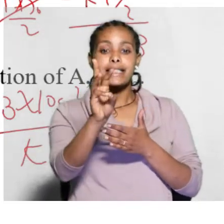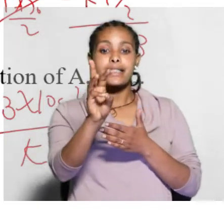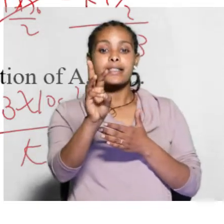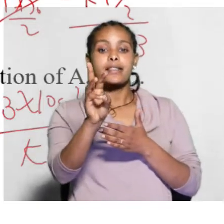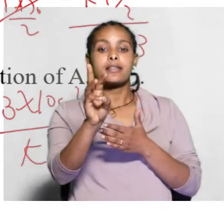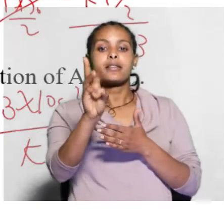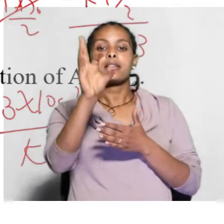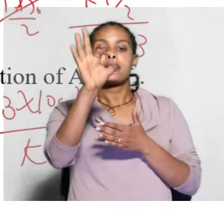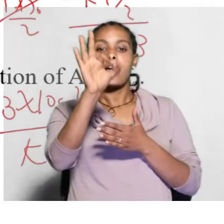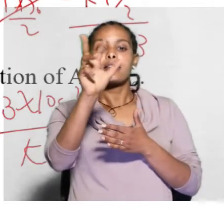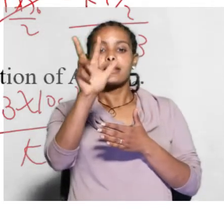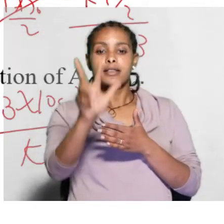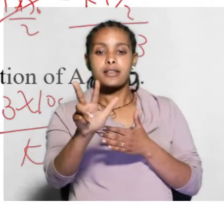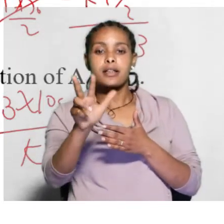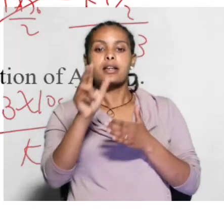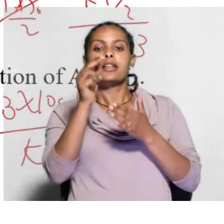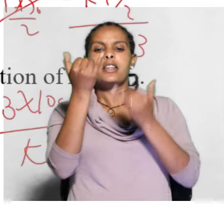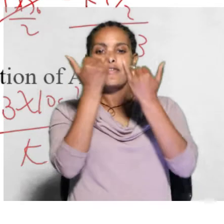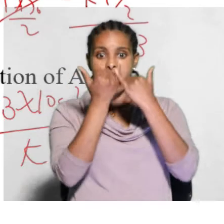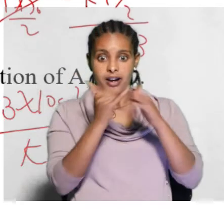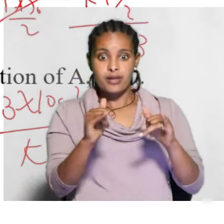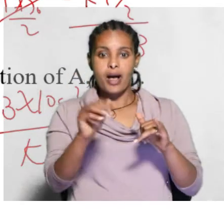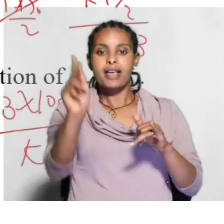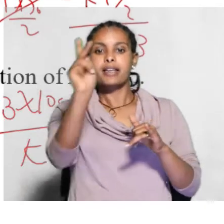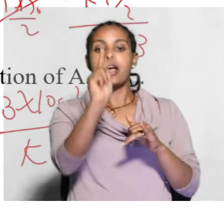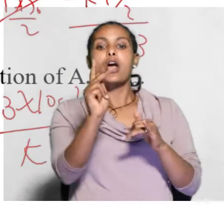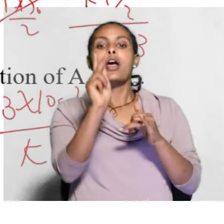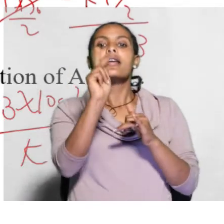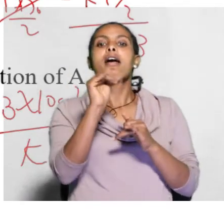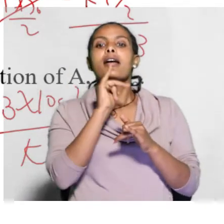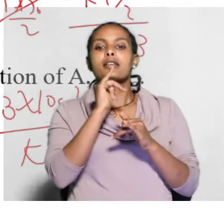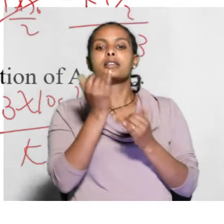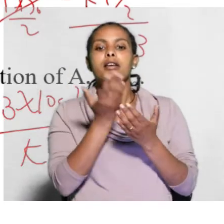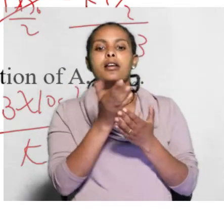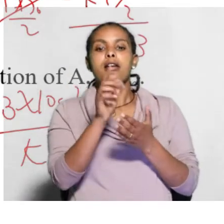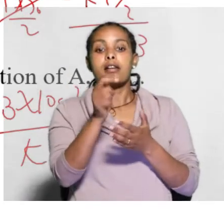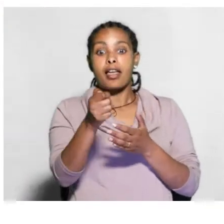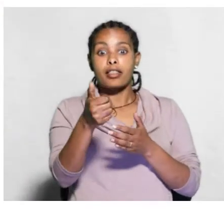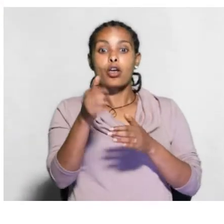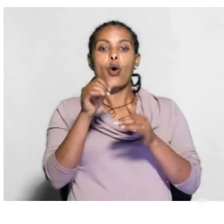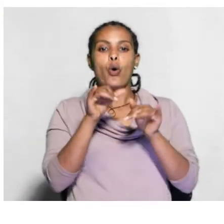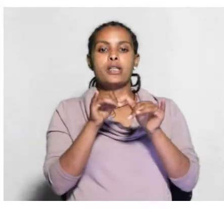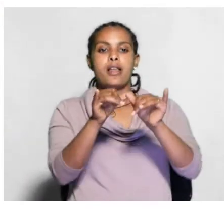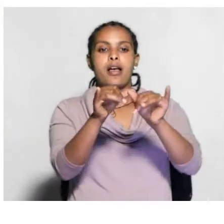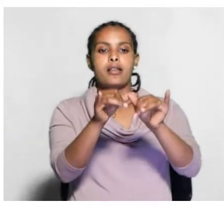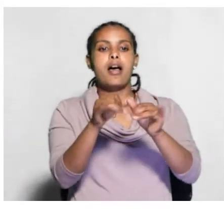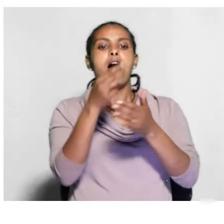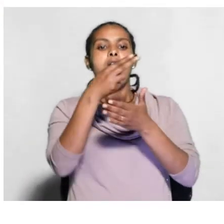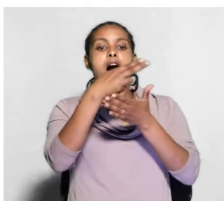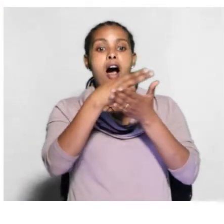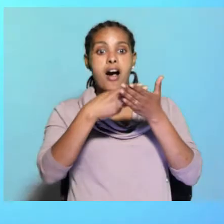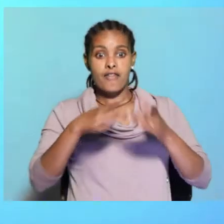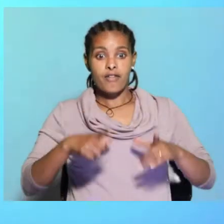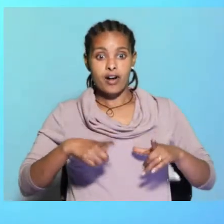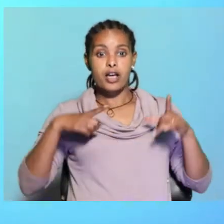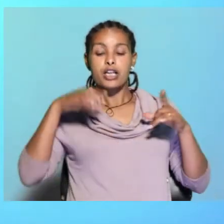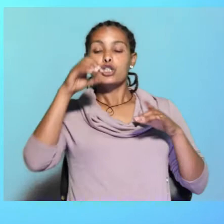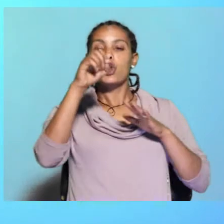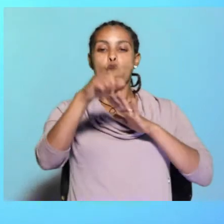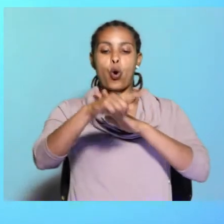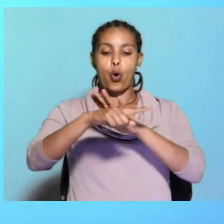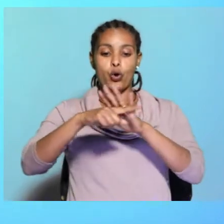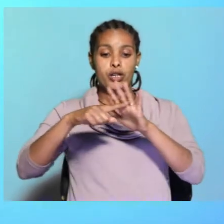0.693 divided by K, where K is a rate constant. Half-life of a zero